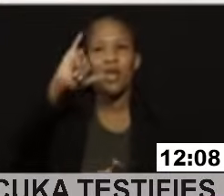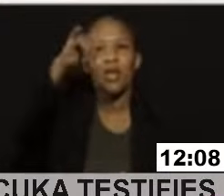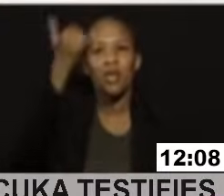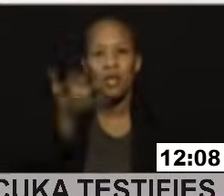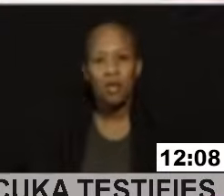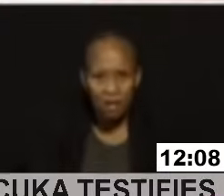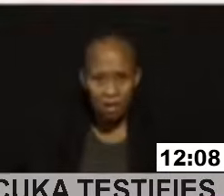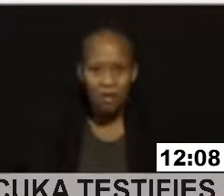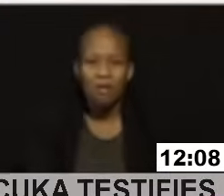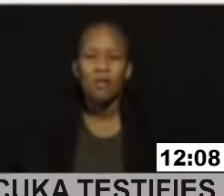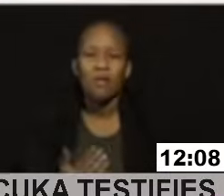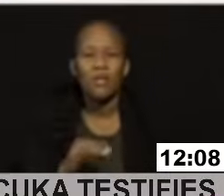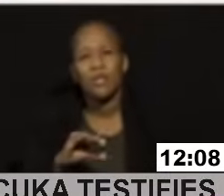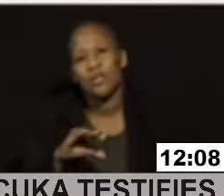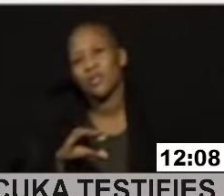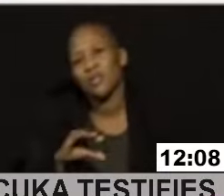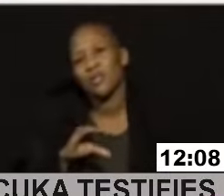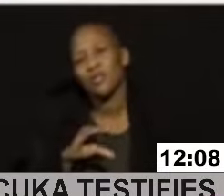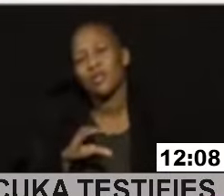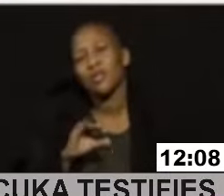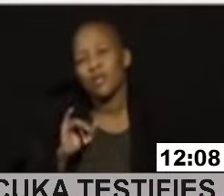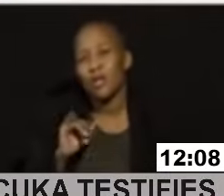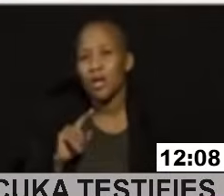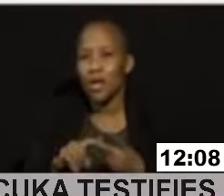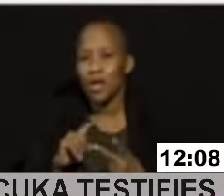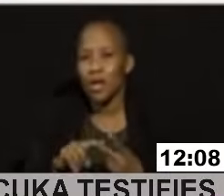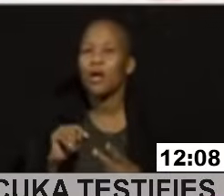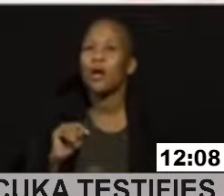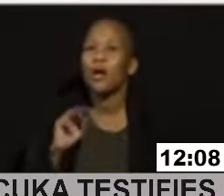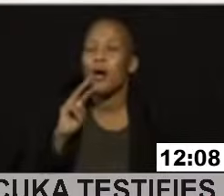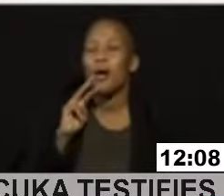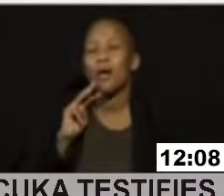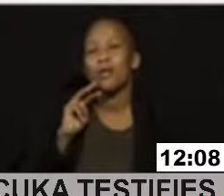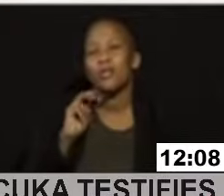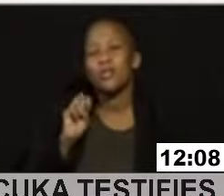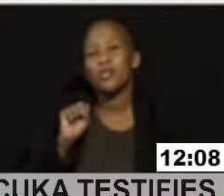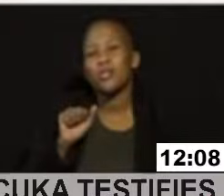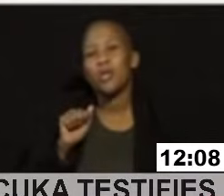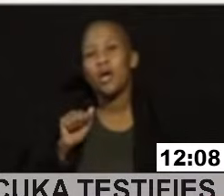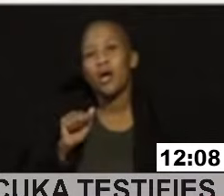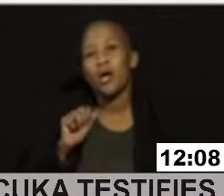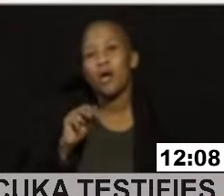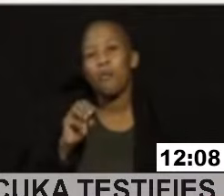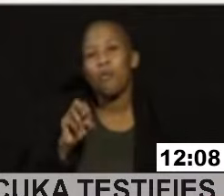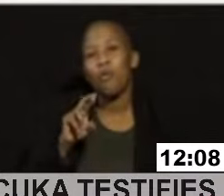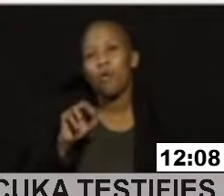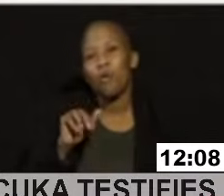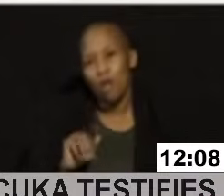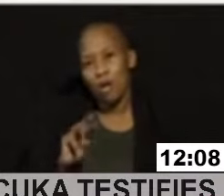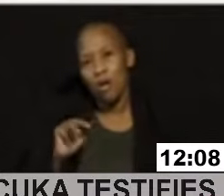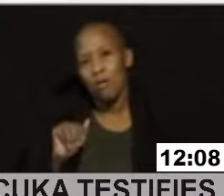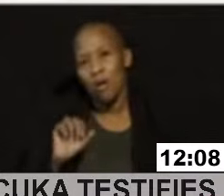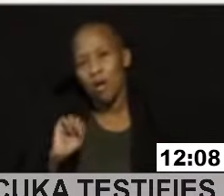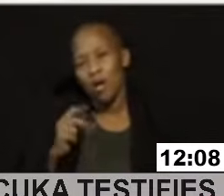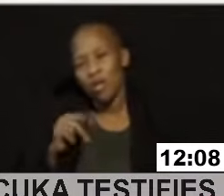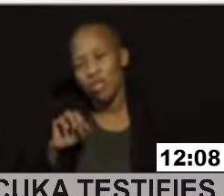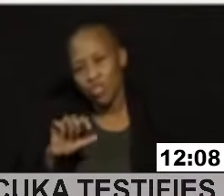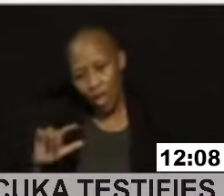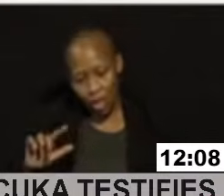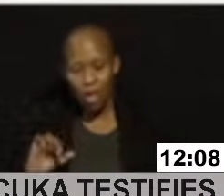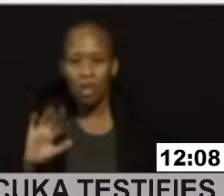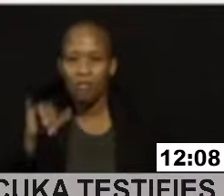the crash, the President Samora Machel plane crash, the disappearance of Rox